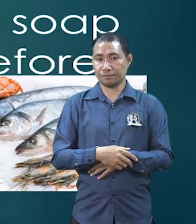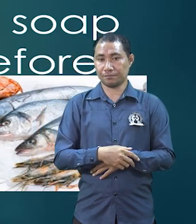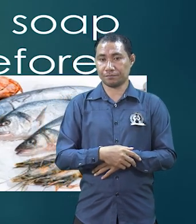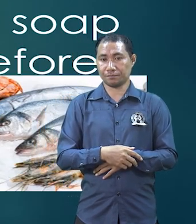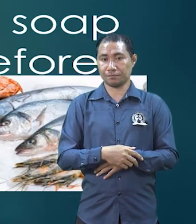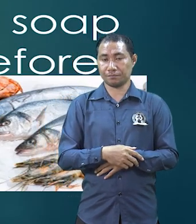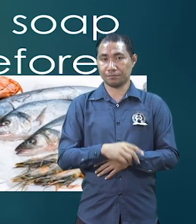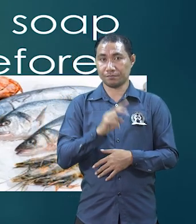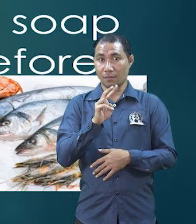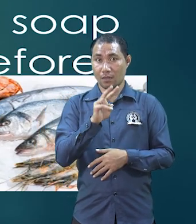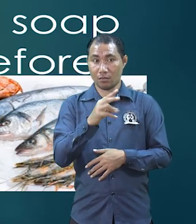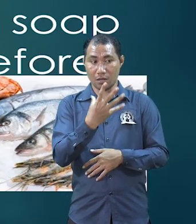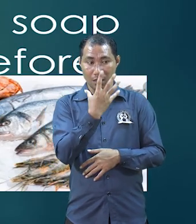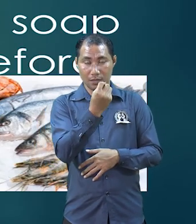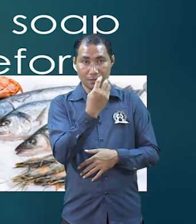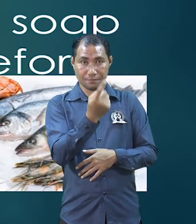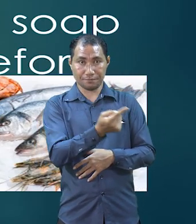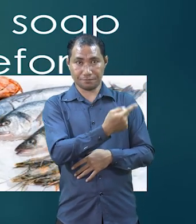of perishable food.